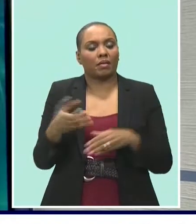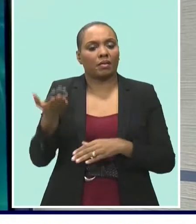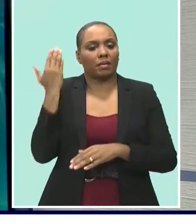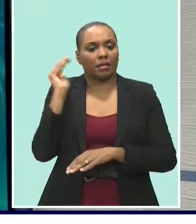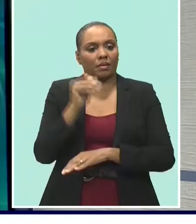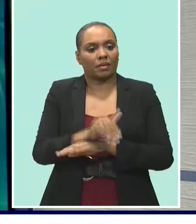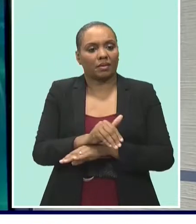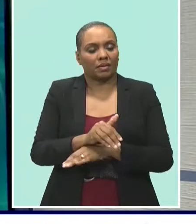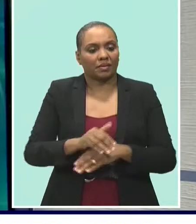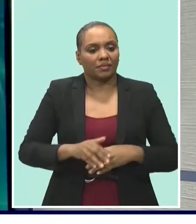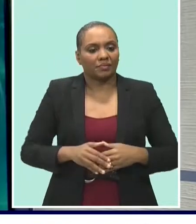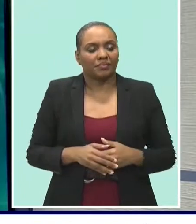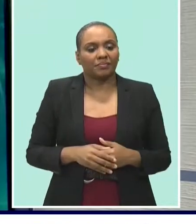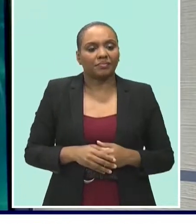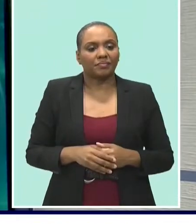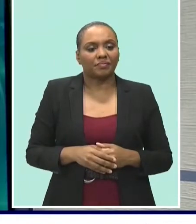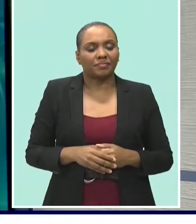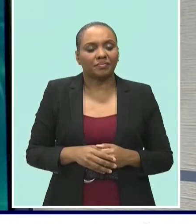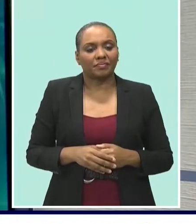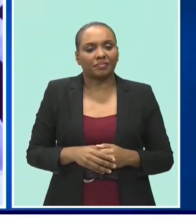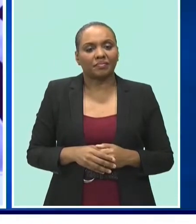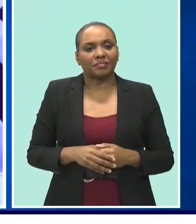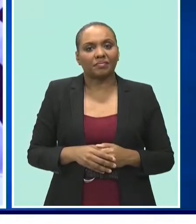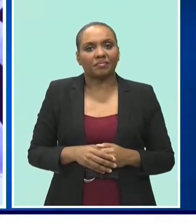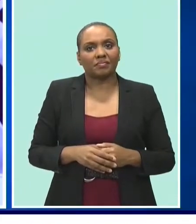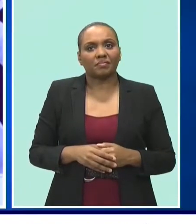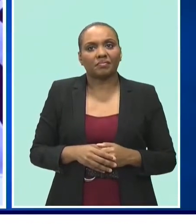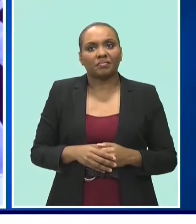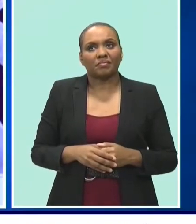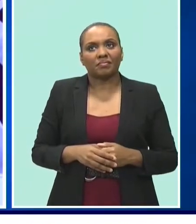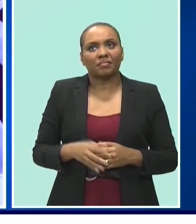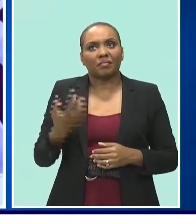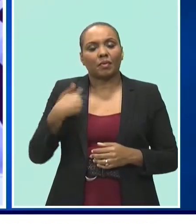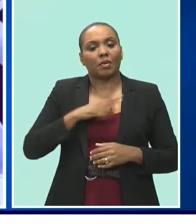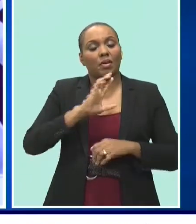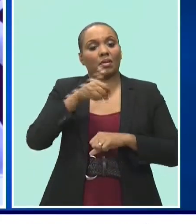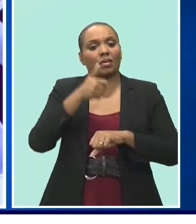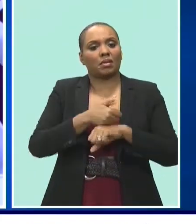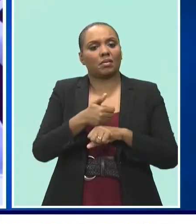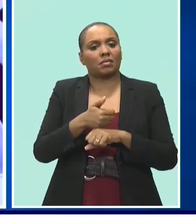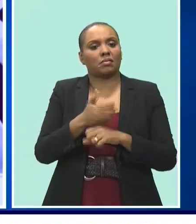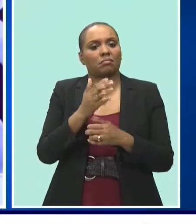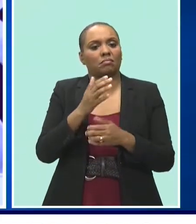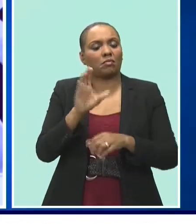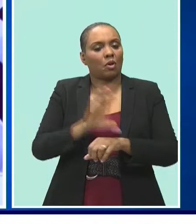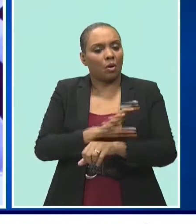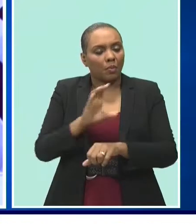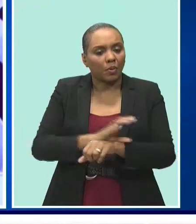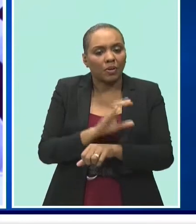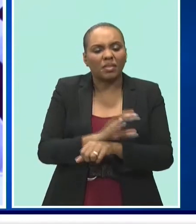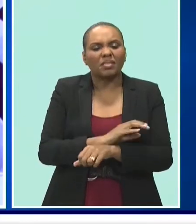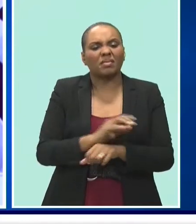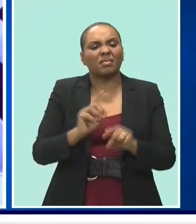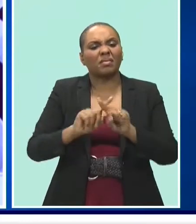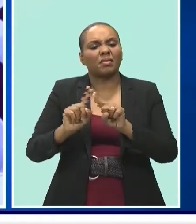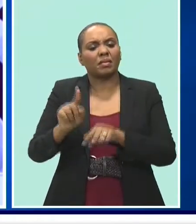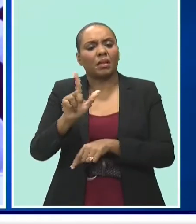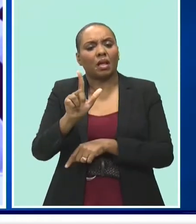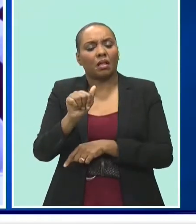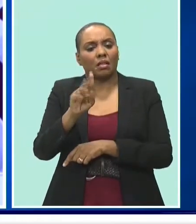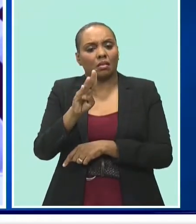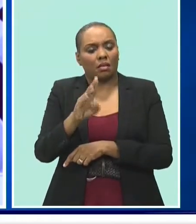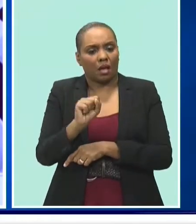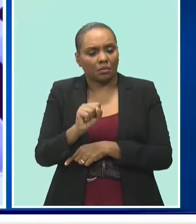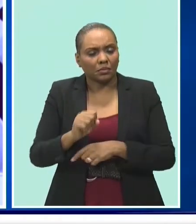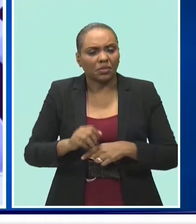Lucie Rectory last night. We put in some computers, we put in some labs, basically innovation spaces. Correct. And